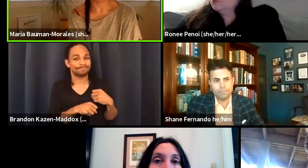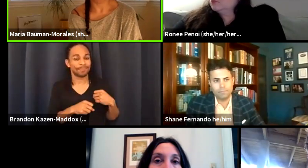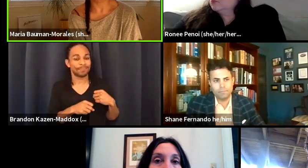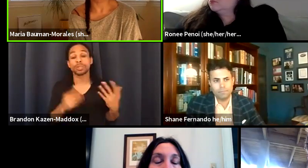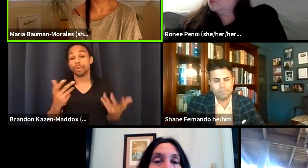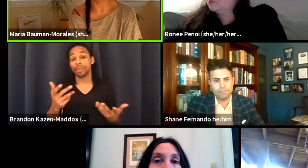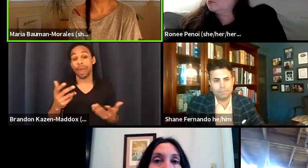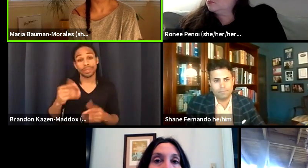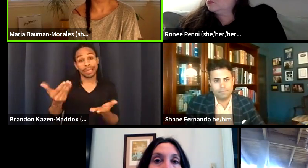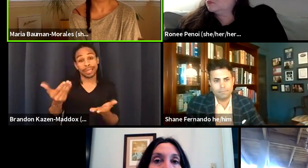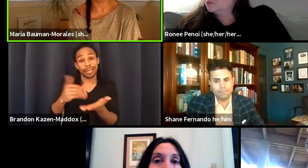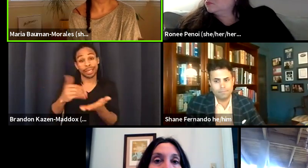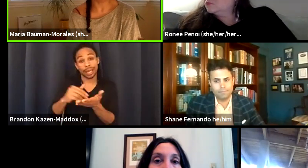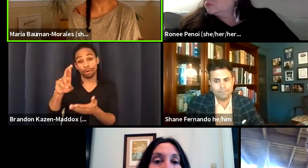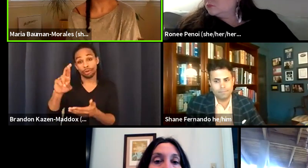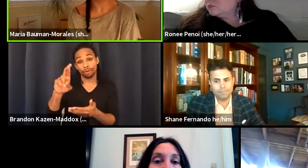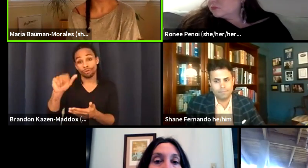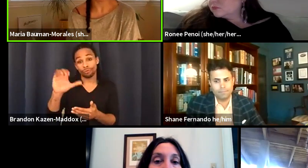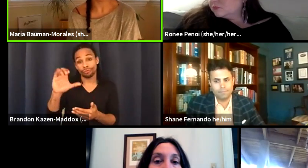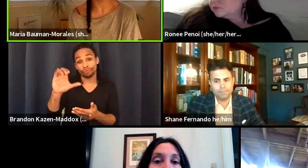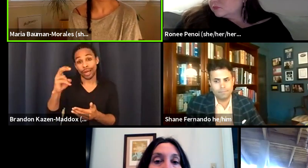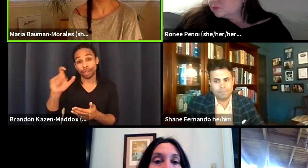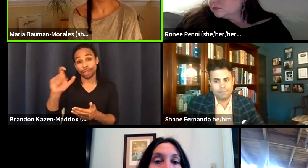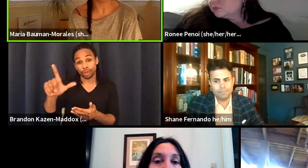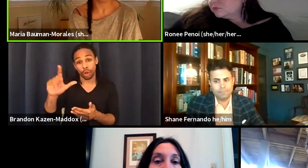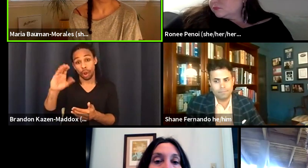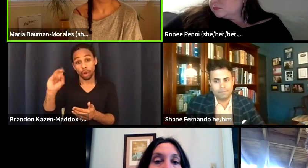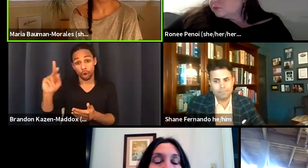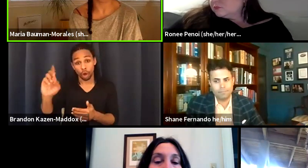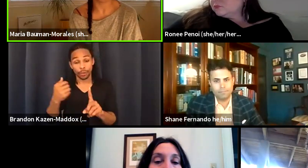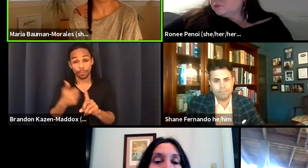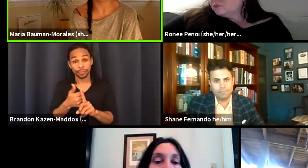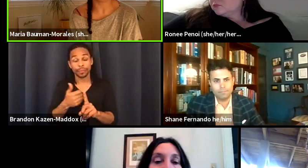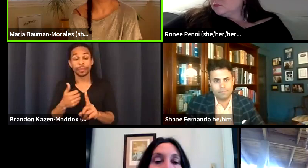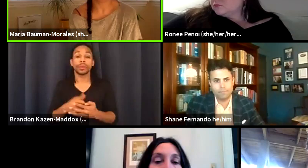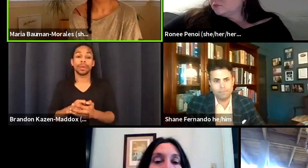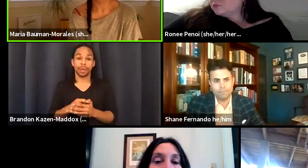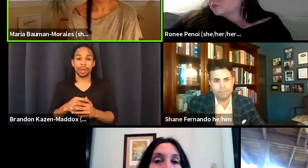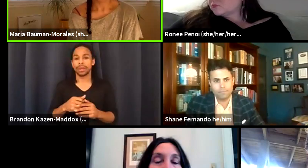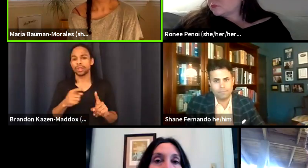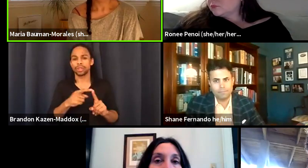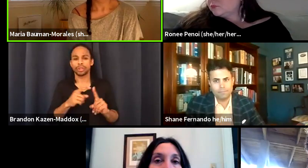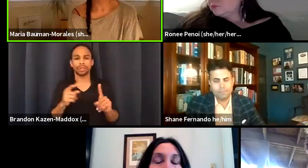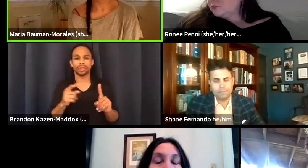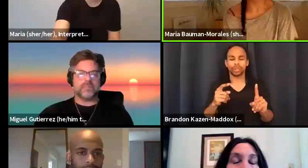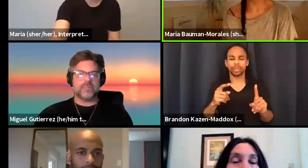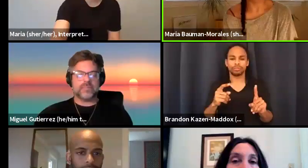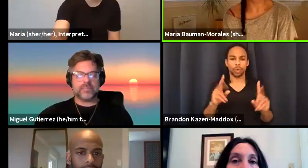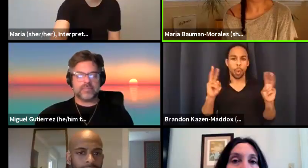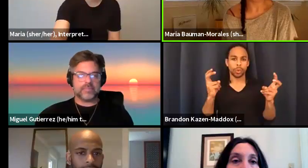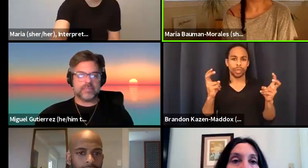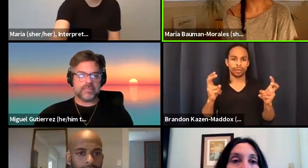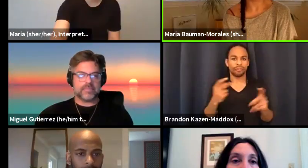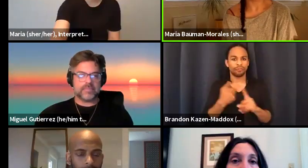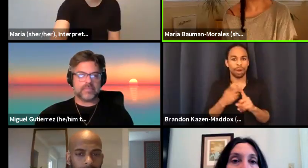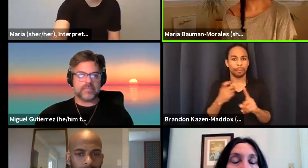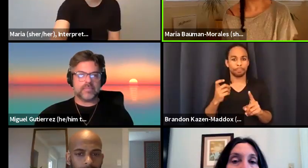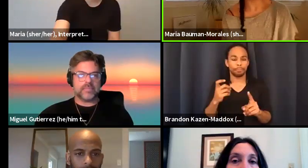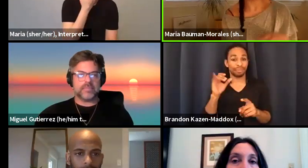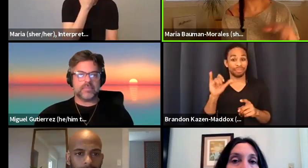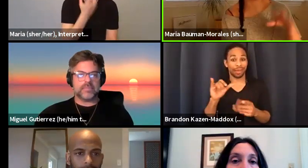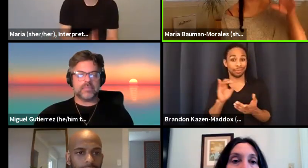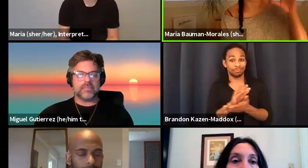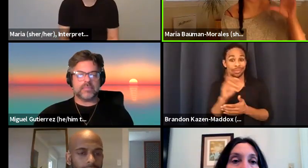quoted in the Creating New Futures document. So I'm gonna pitch this question to you first, Joseph. In that quote, Rachel so